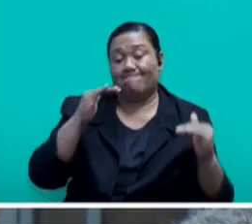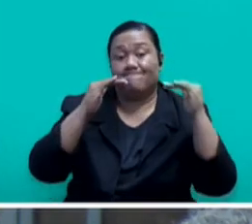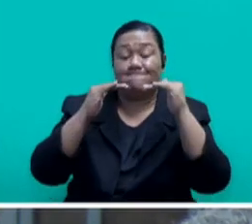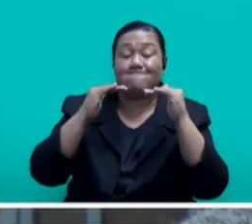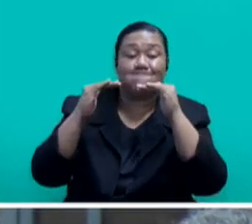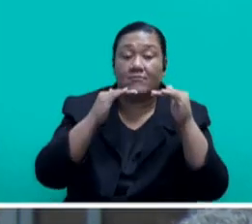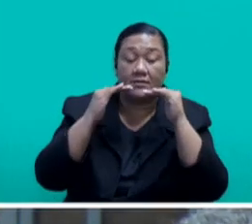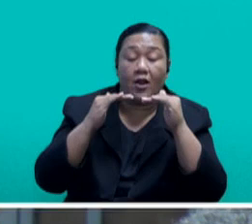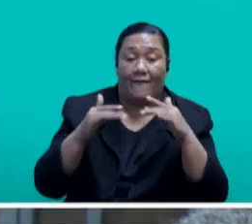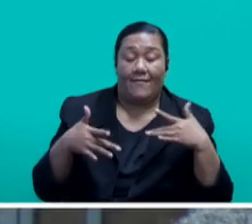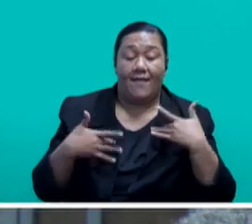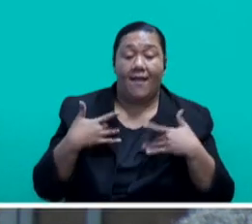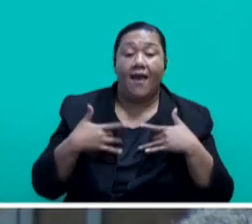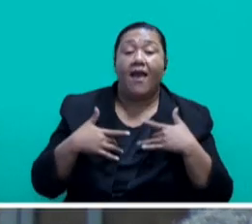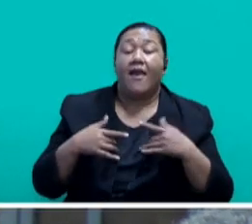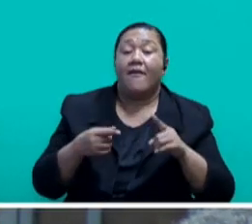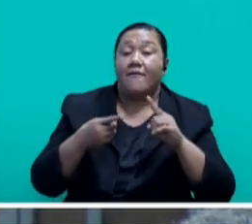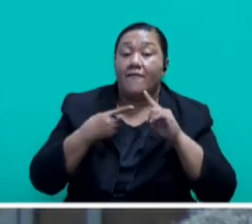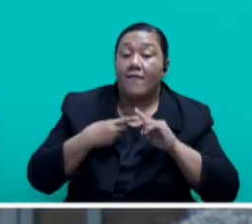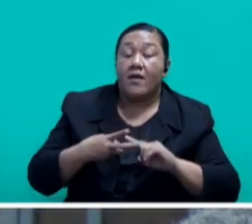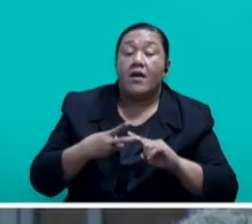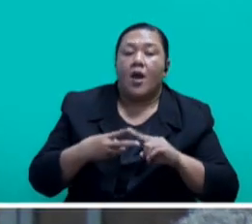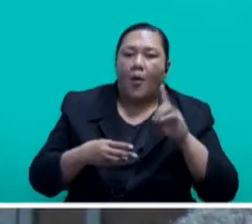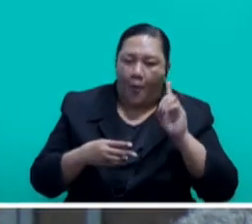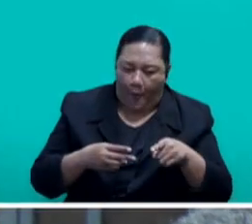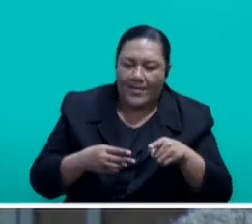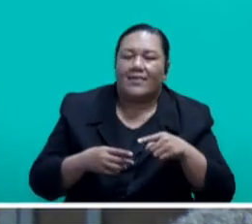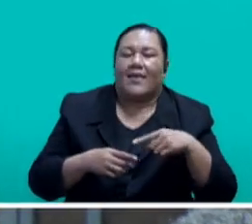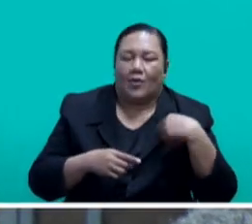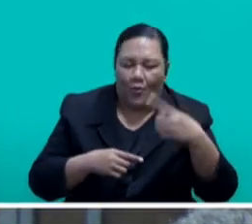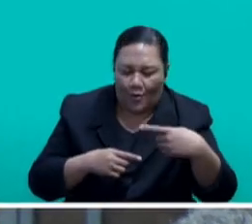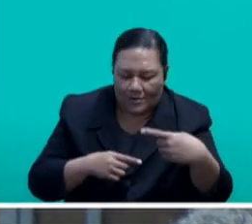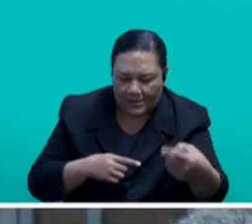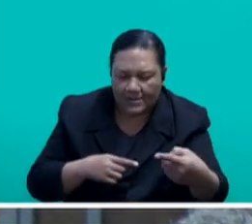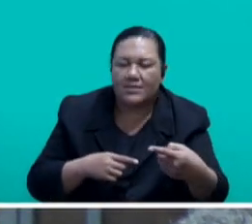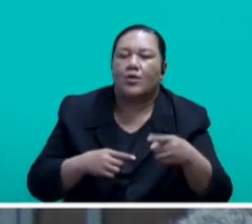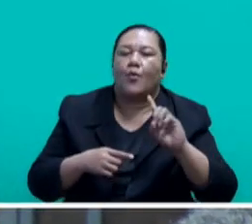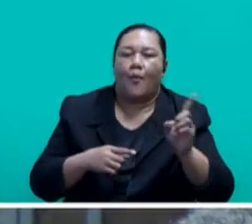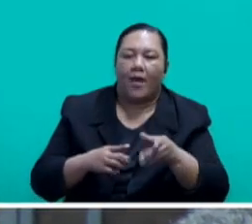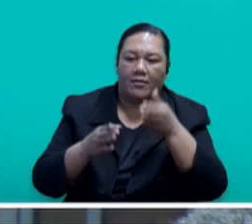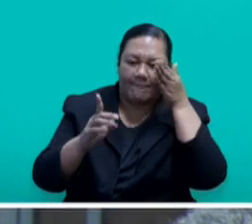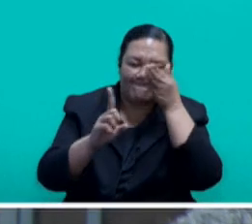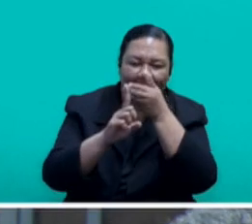rural populace remains a key commitment of the coalition government.